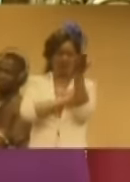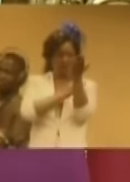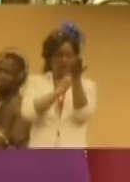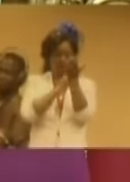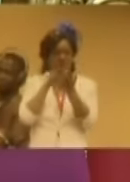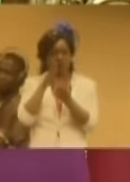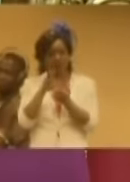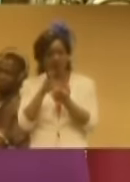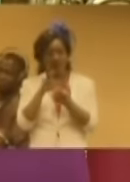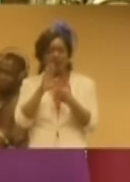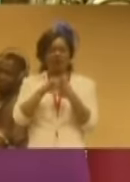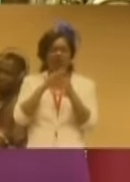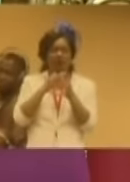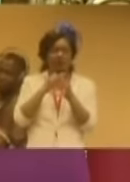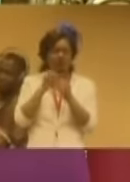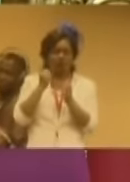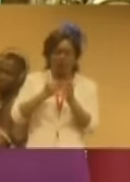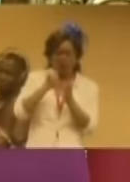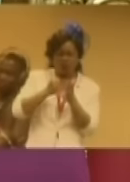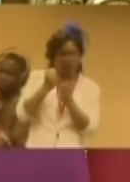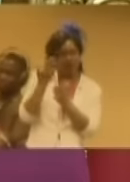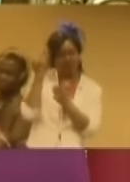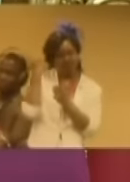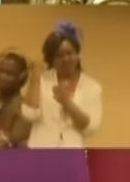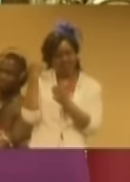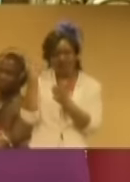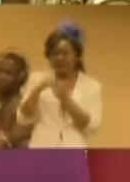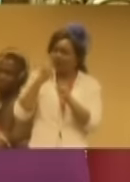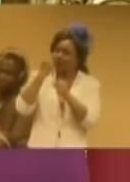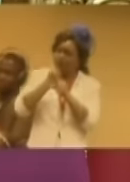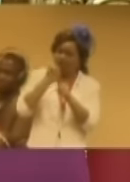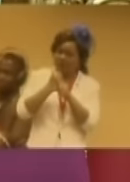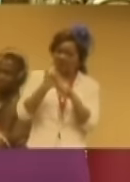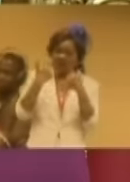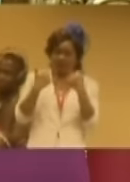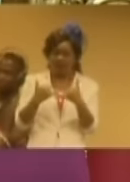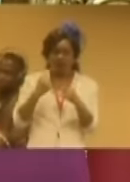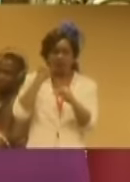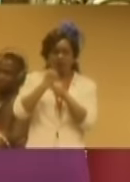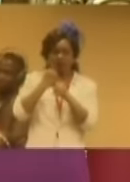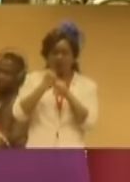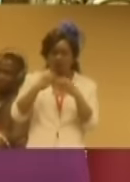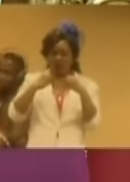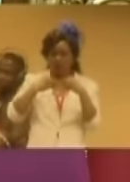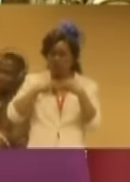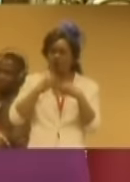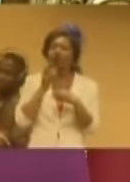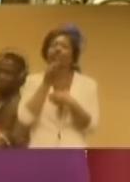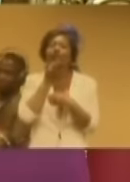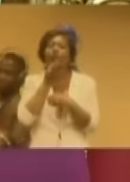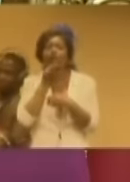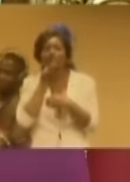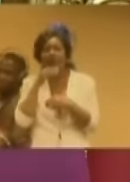forefathers played their part. Now we owe it to the future generations,